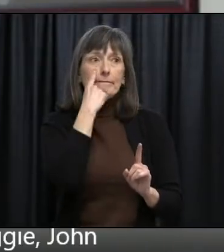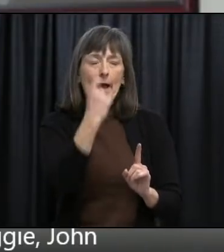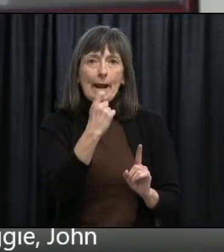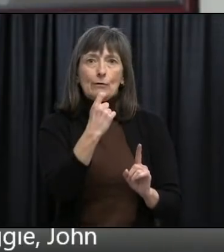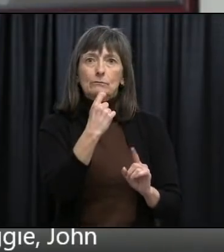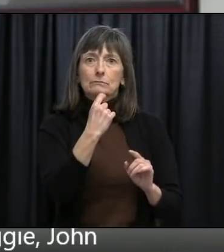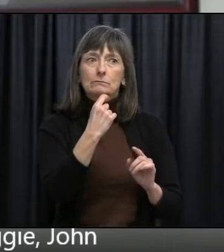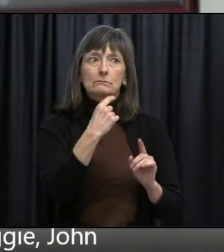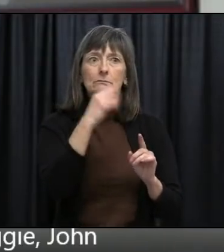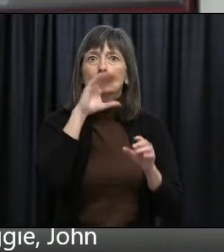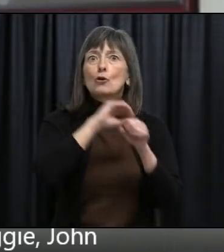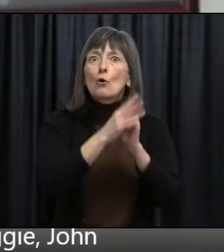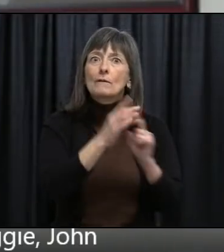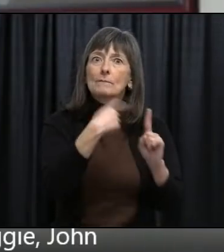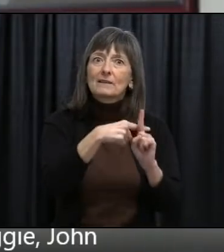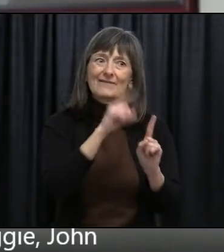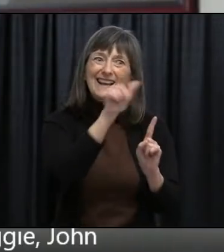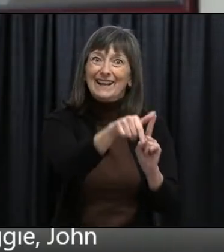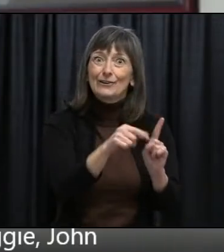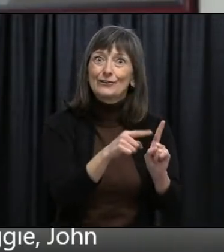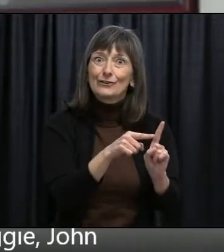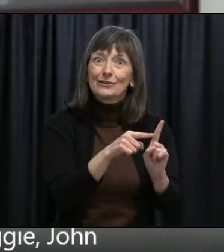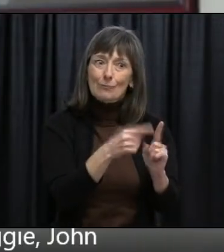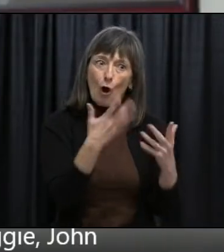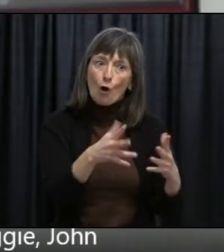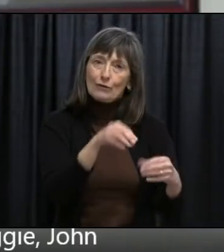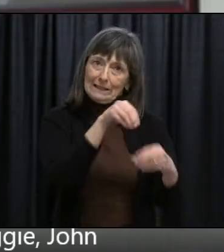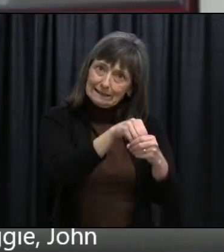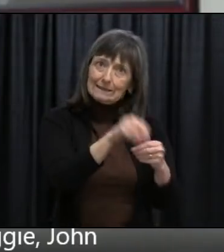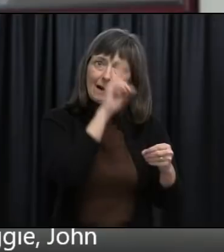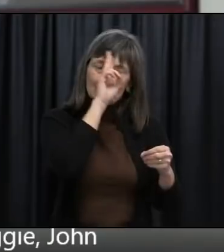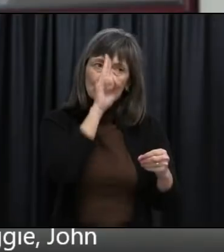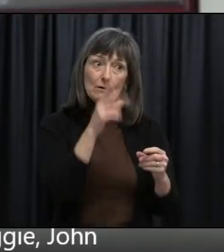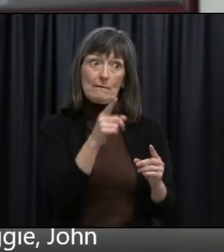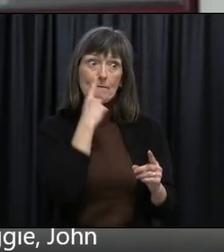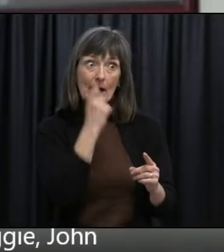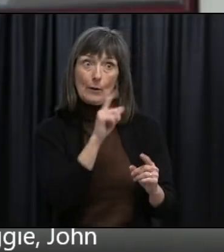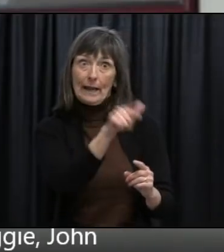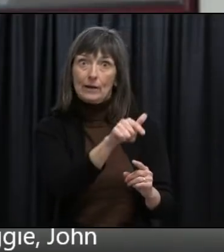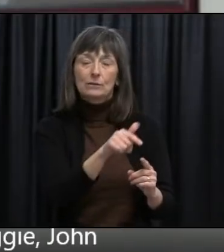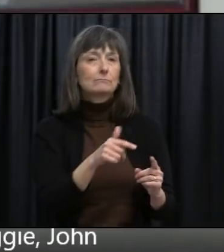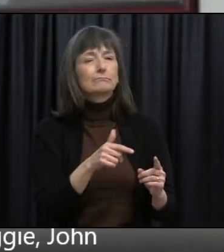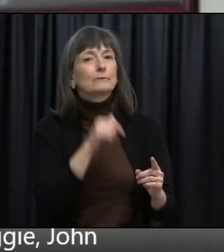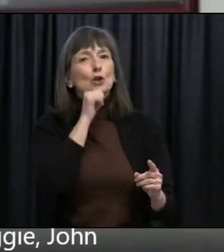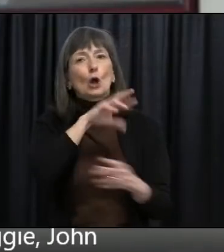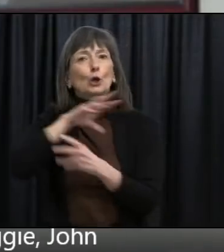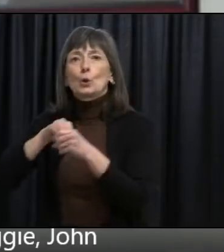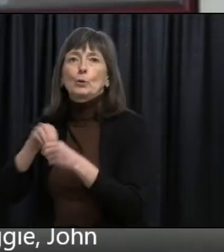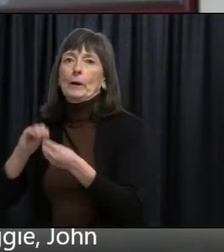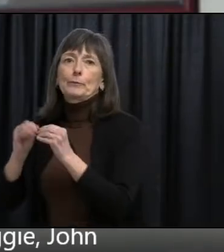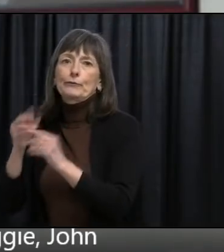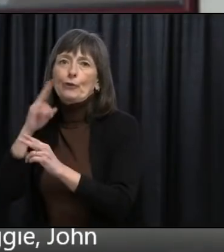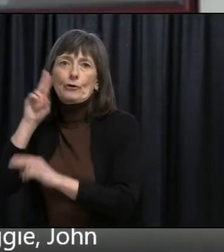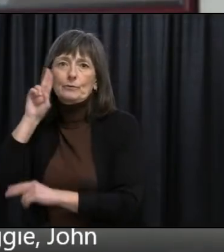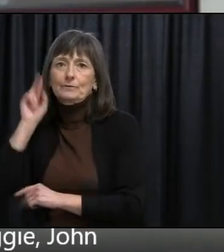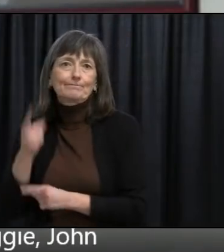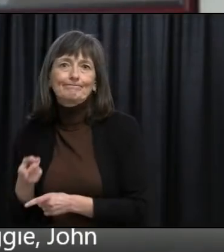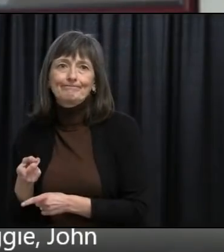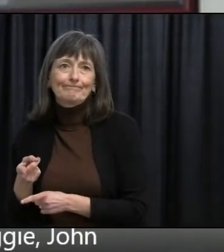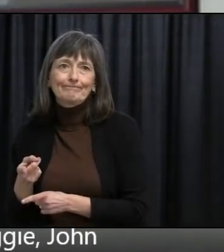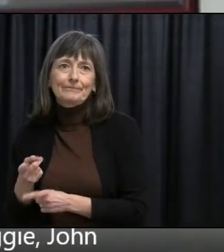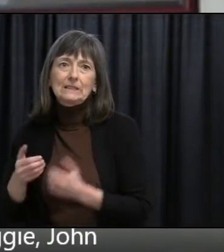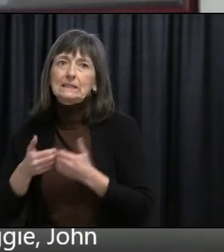reported. I don't have that number to hand, and I don't know whether public health would have that easily available, but I can certainly go looking.